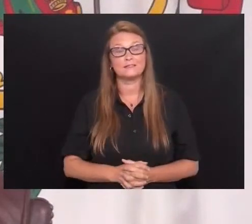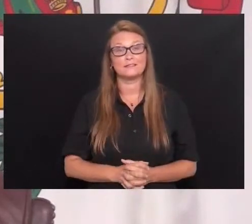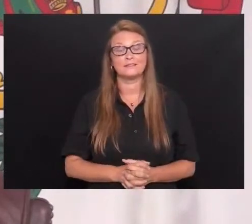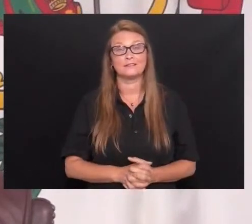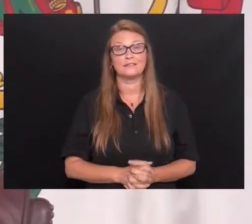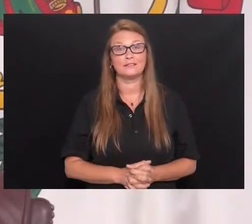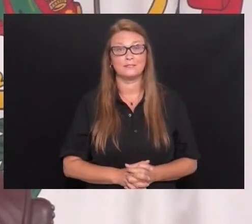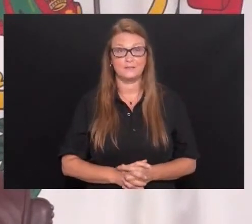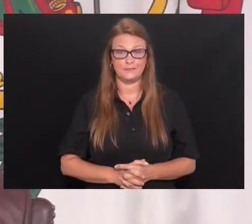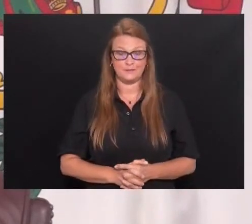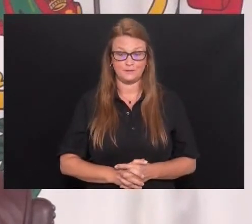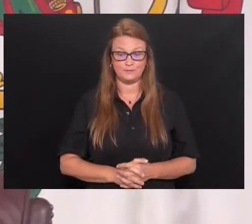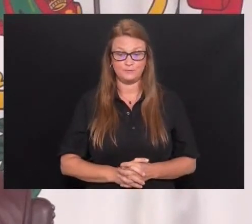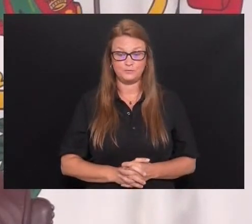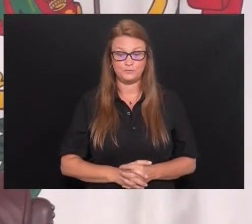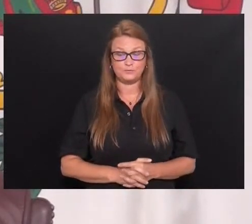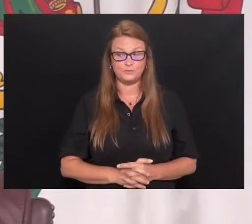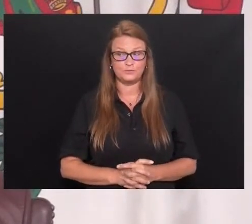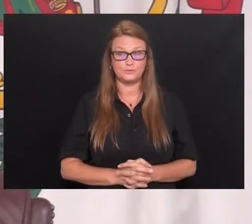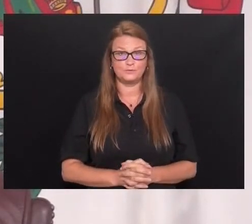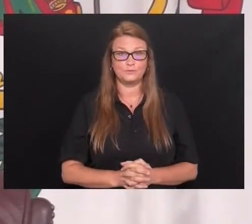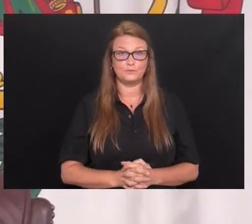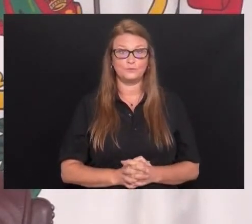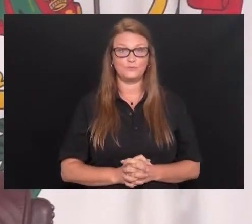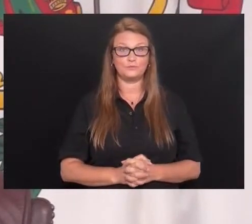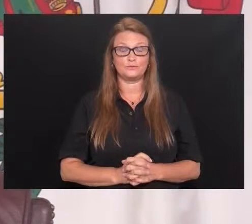say this, then I'll be quiet.